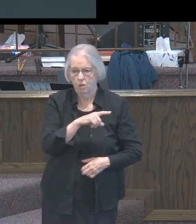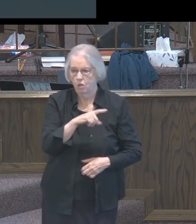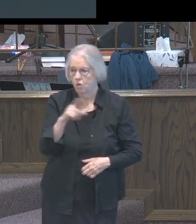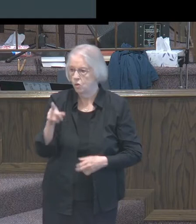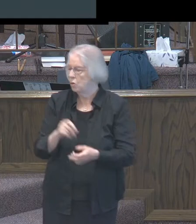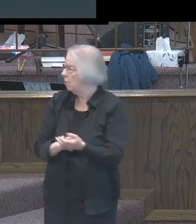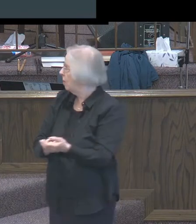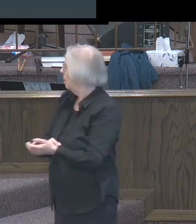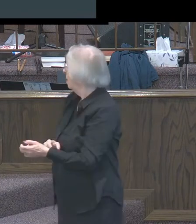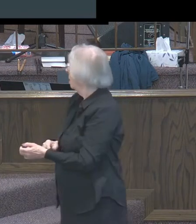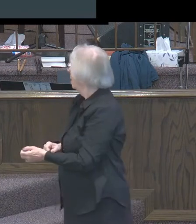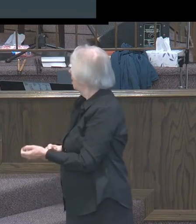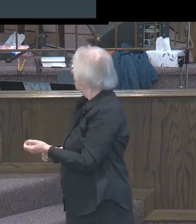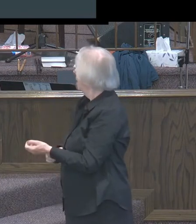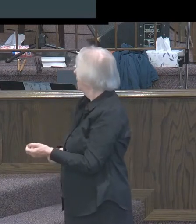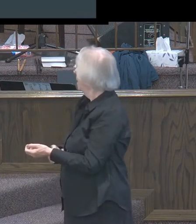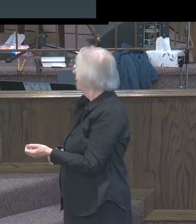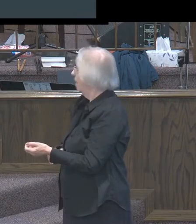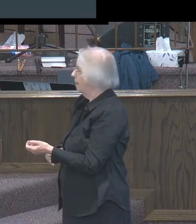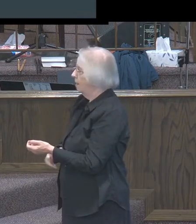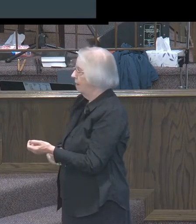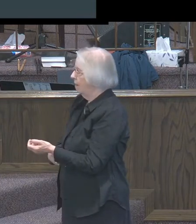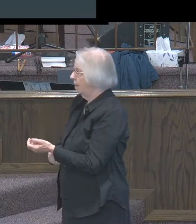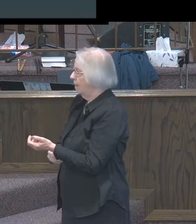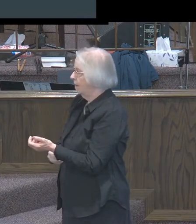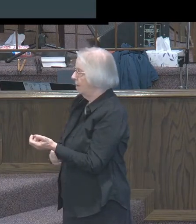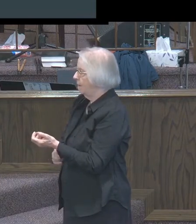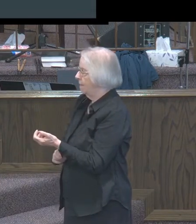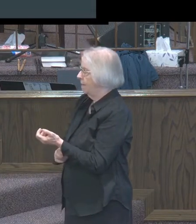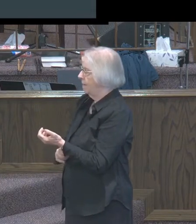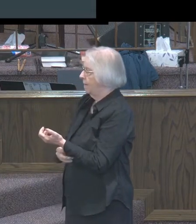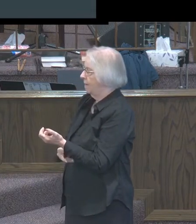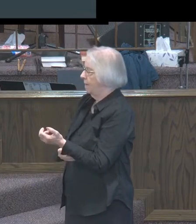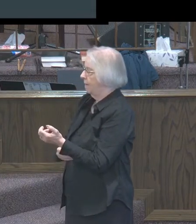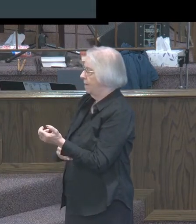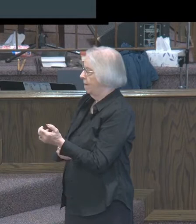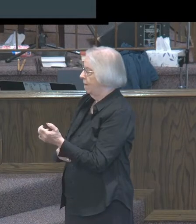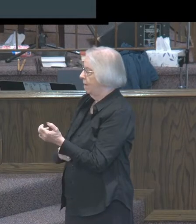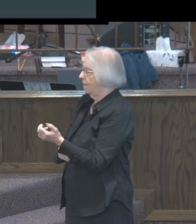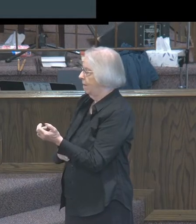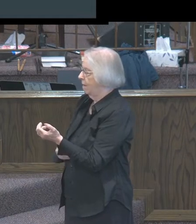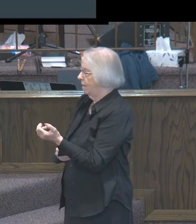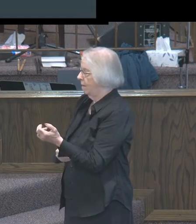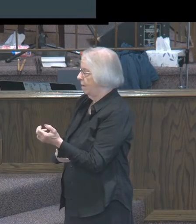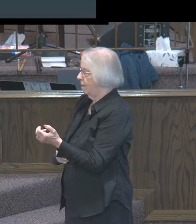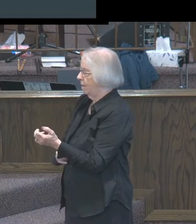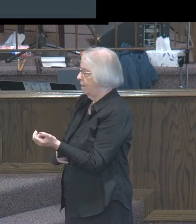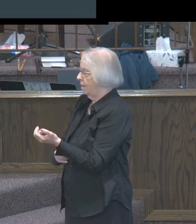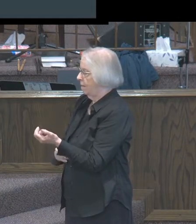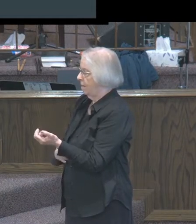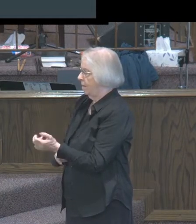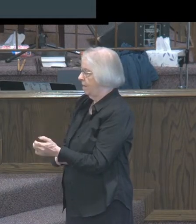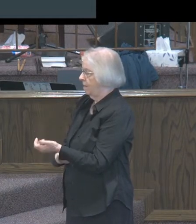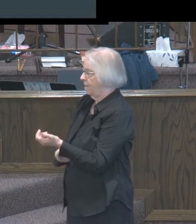right? So you're going to have to tune in. We'll let you know when the do not